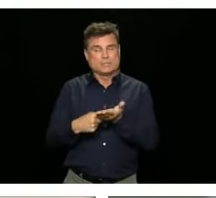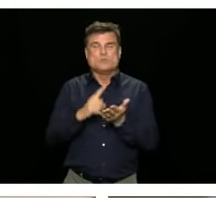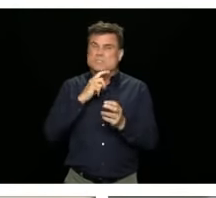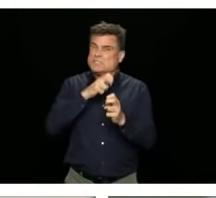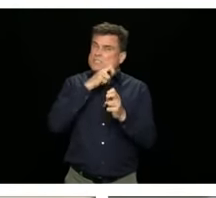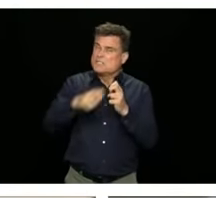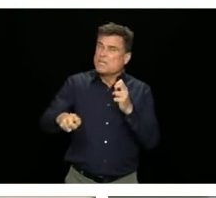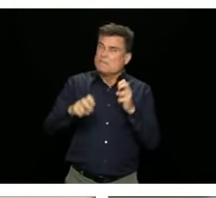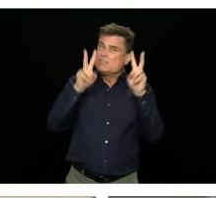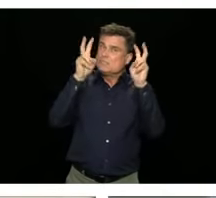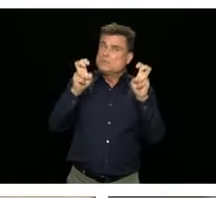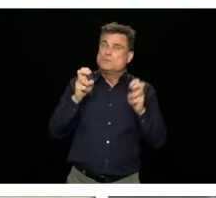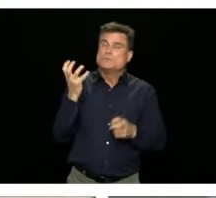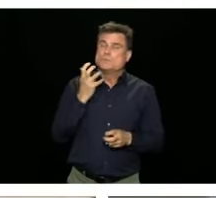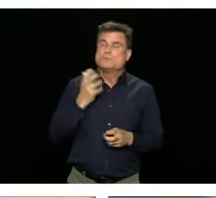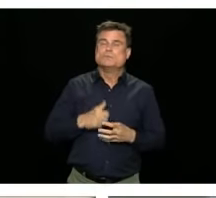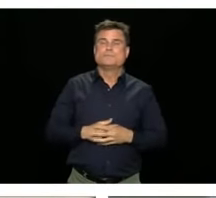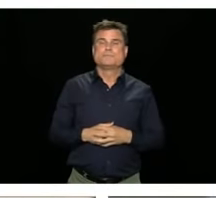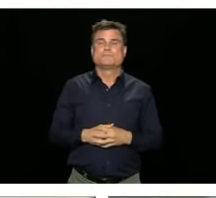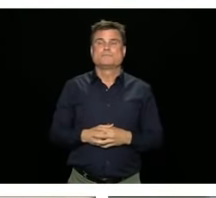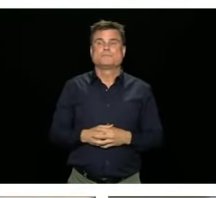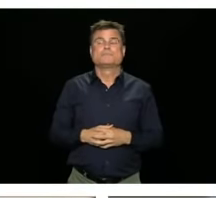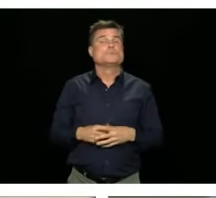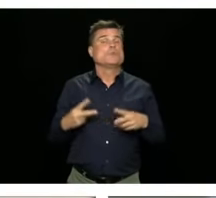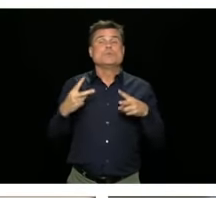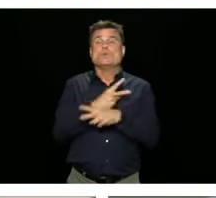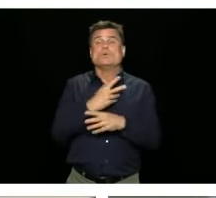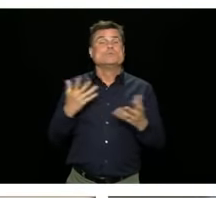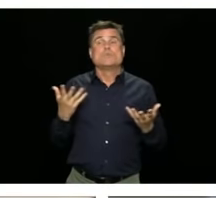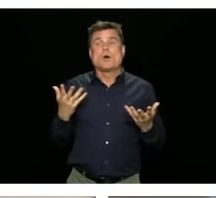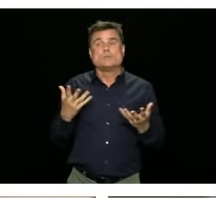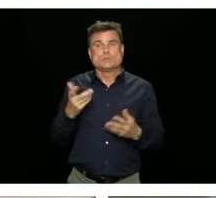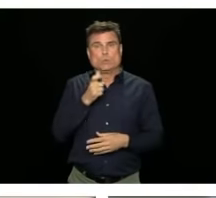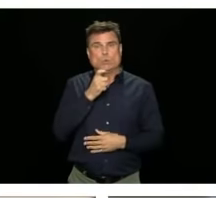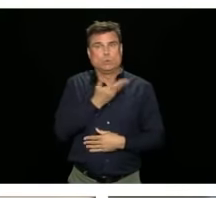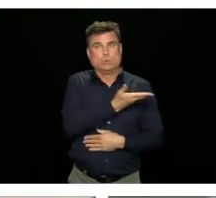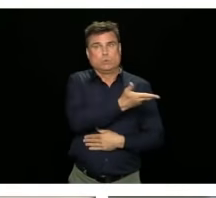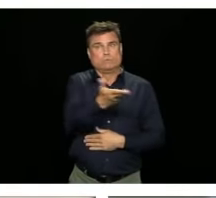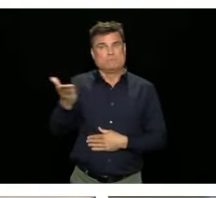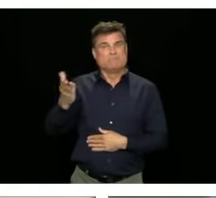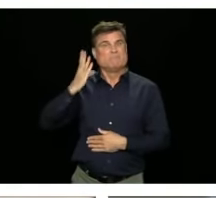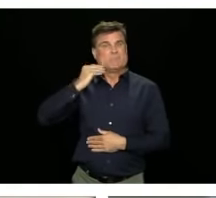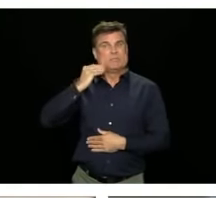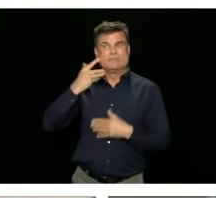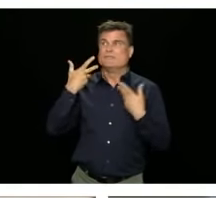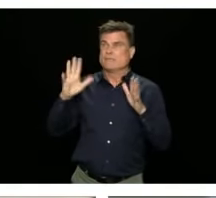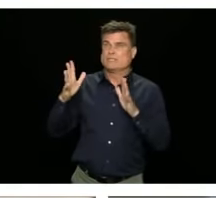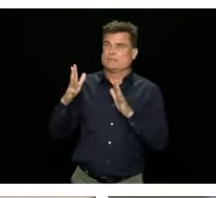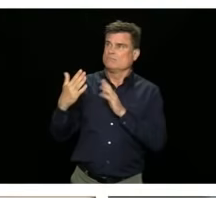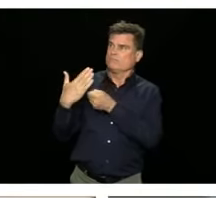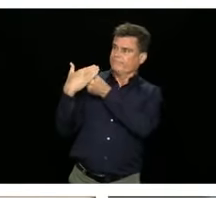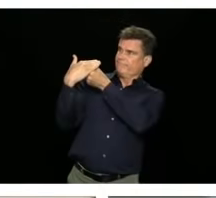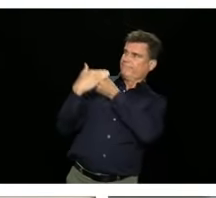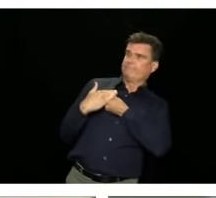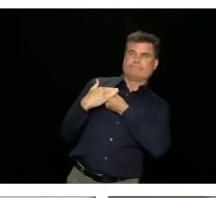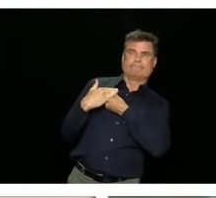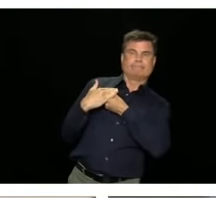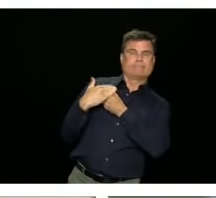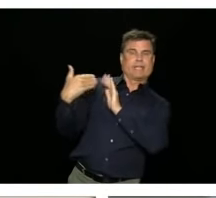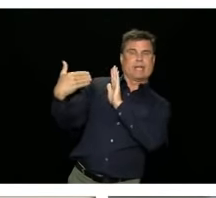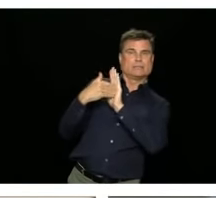by the racism that we see taking place today and which has historical roots in the place we now call